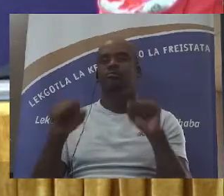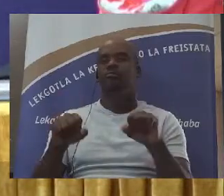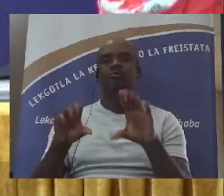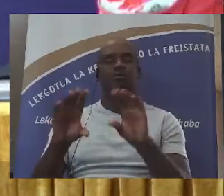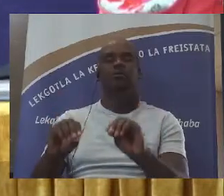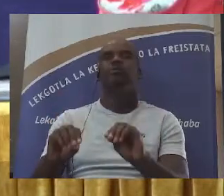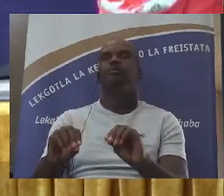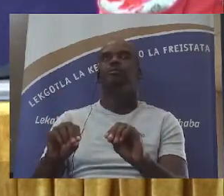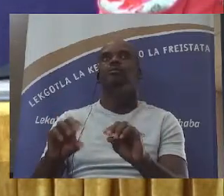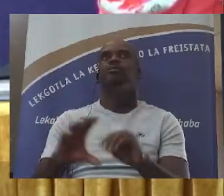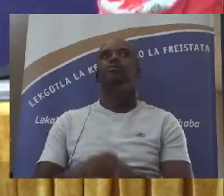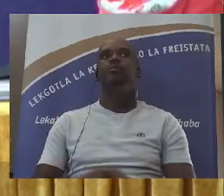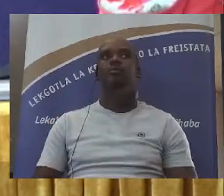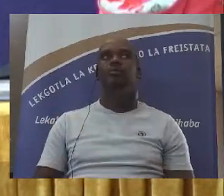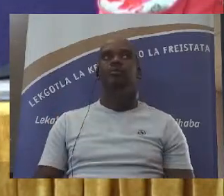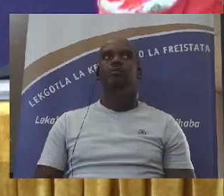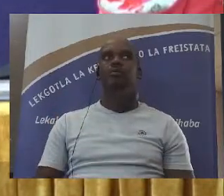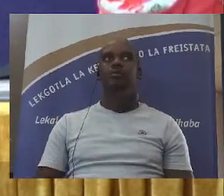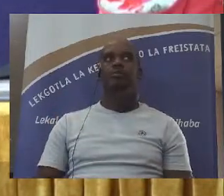program.